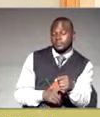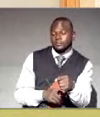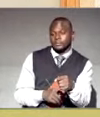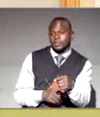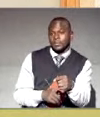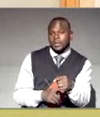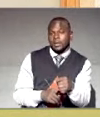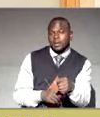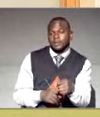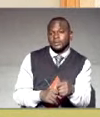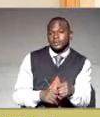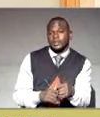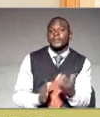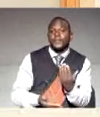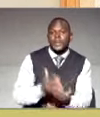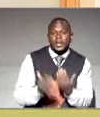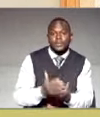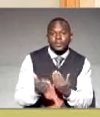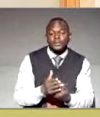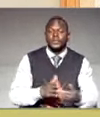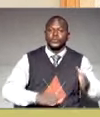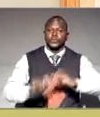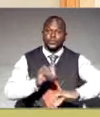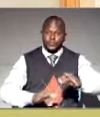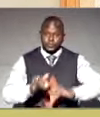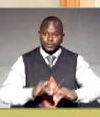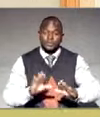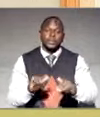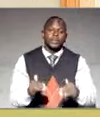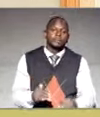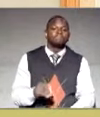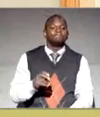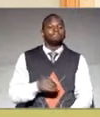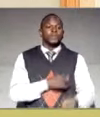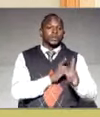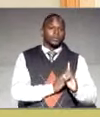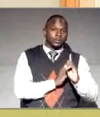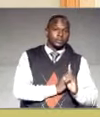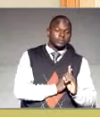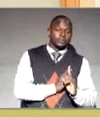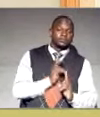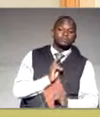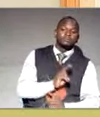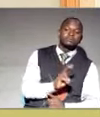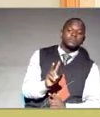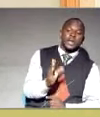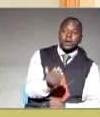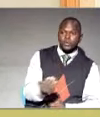the maids or the housekeepers or the watchmen are there to watch over our